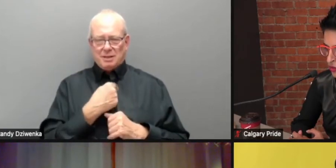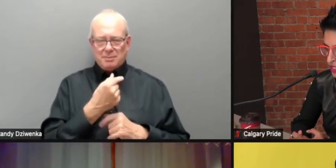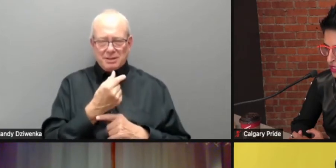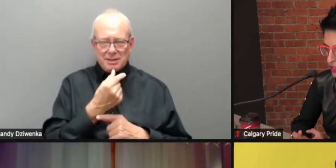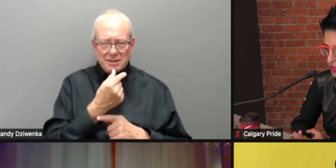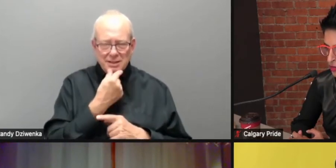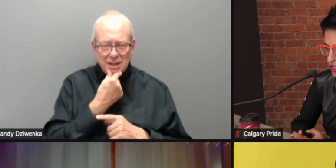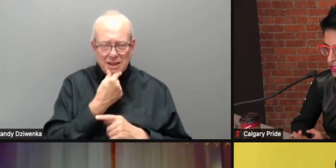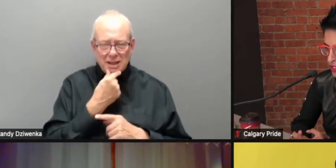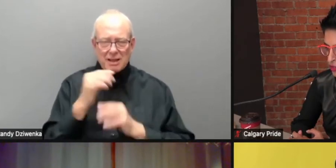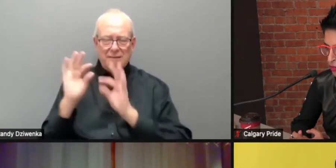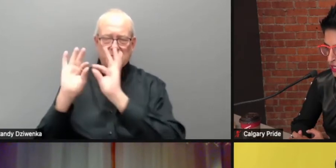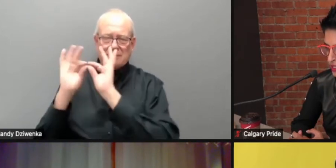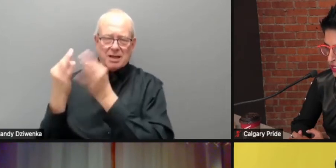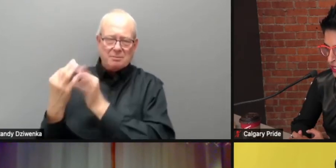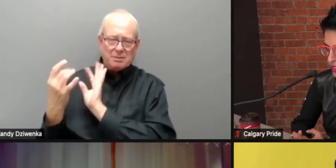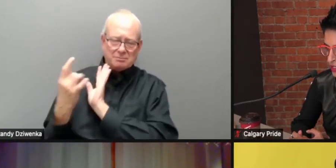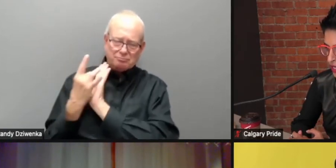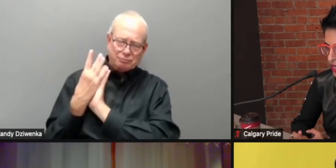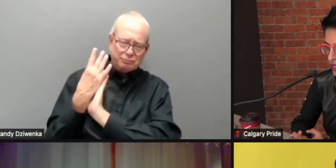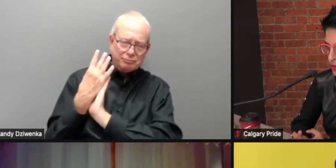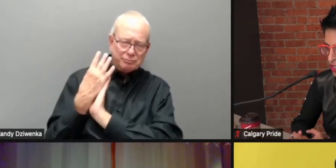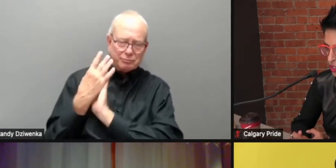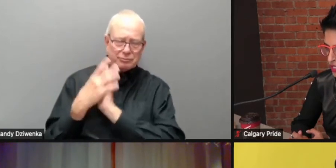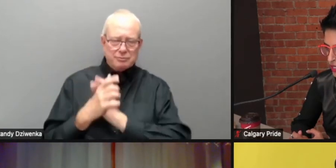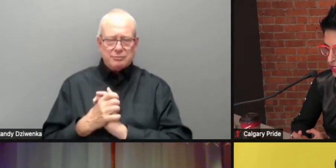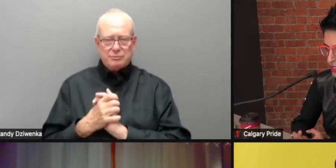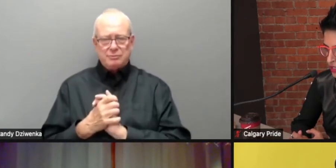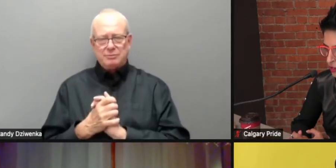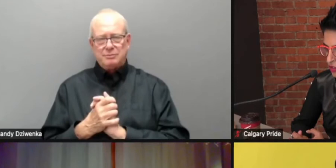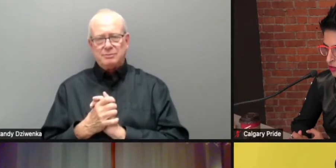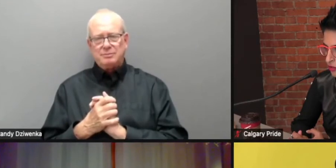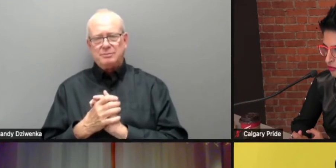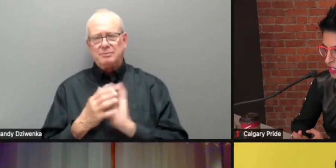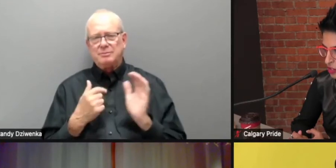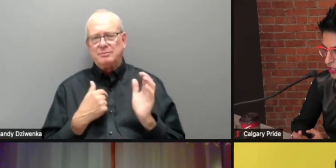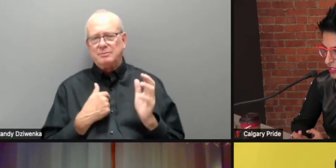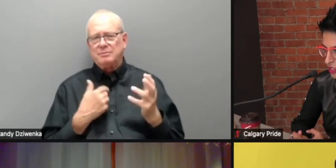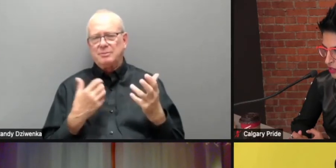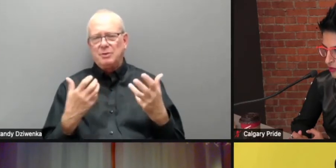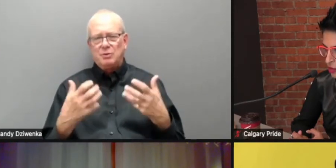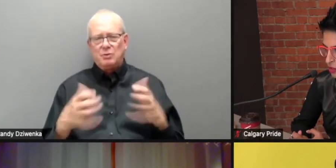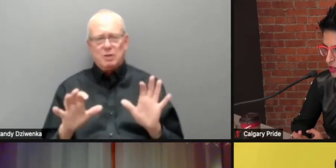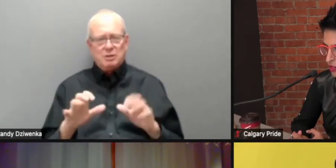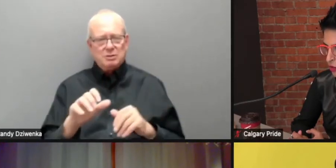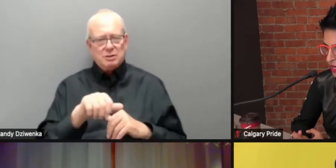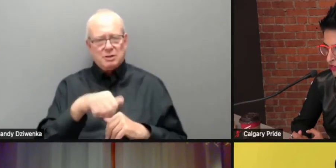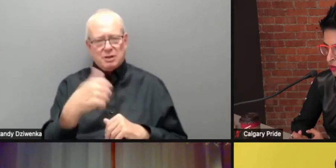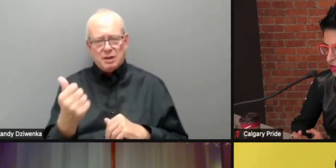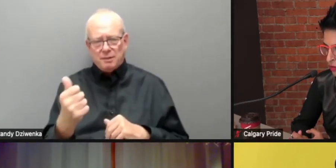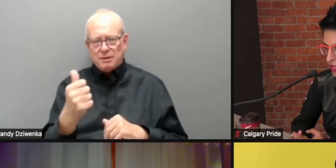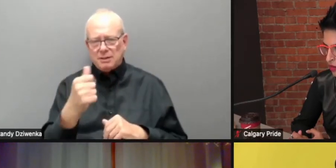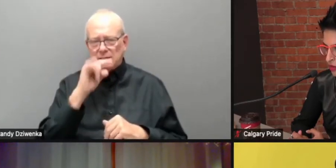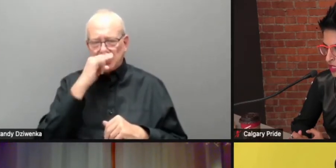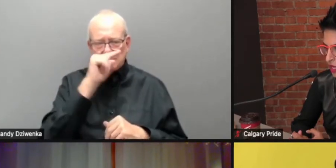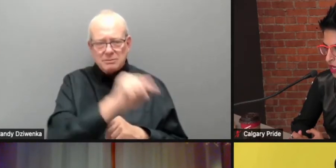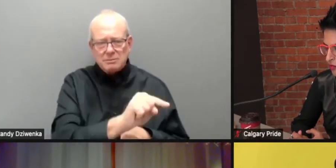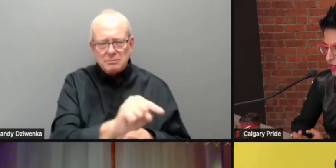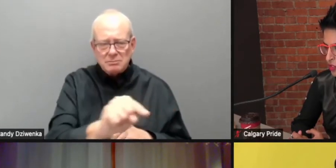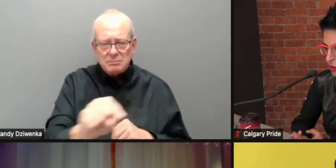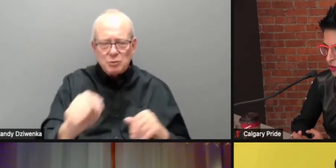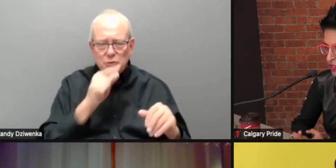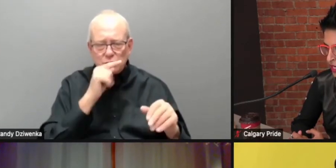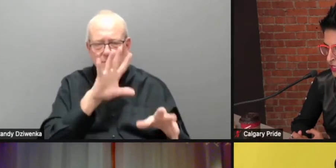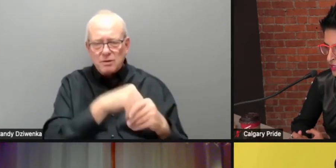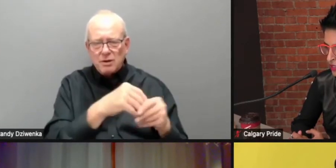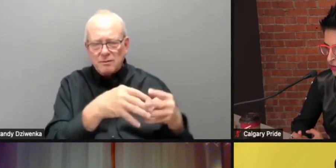other 2S LGBTQ plus kids, especially desi or racialized individuals, away from coming out. I've